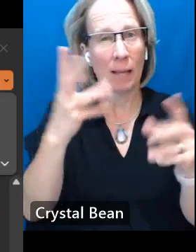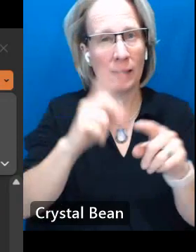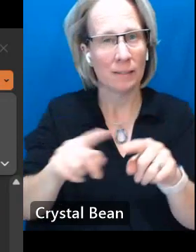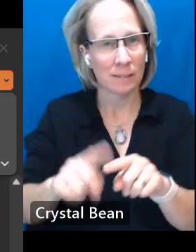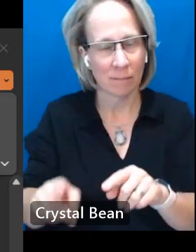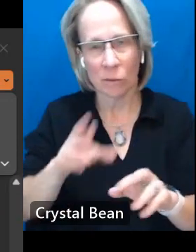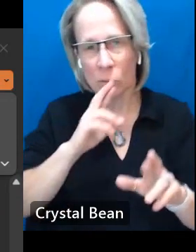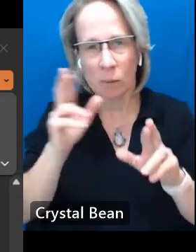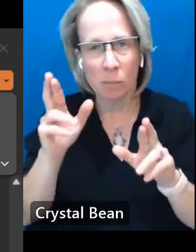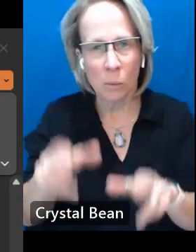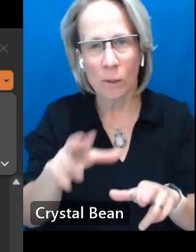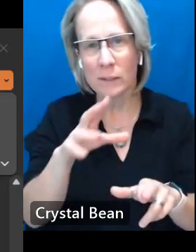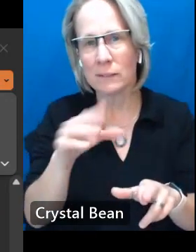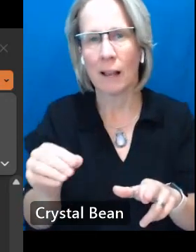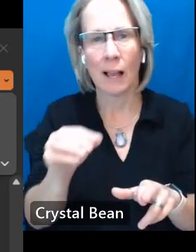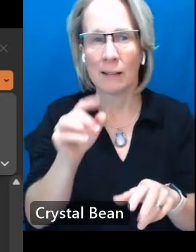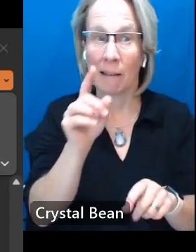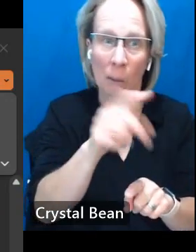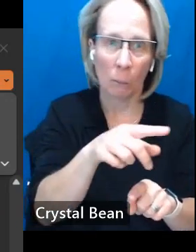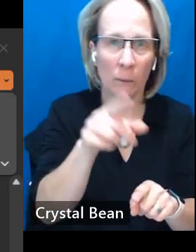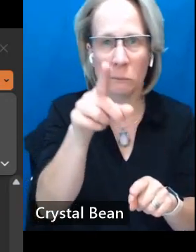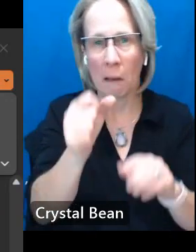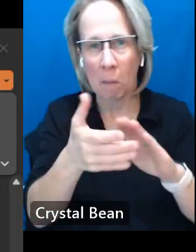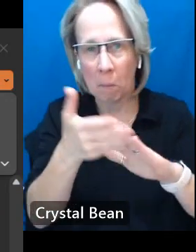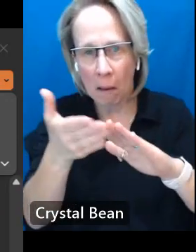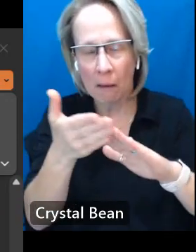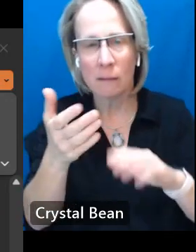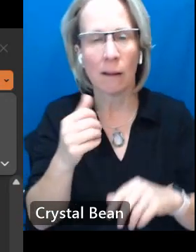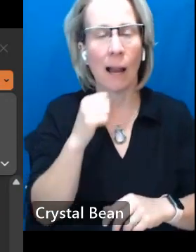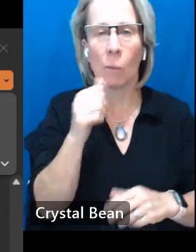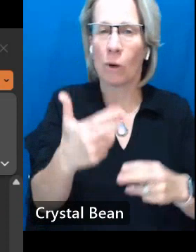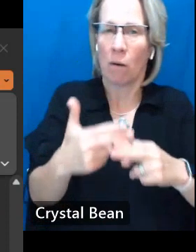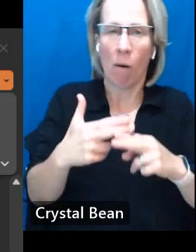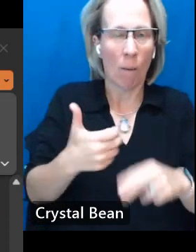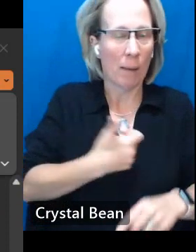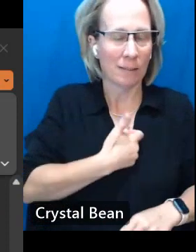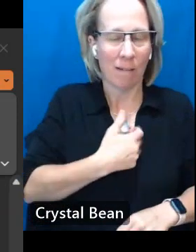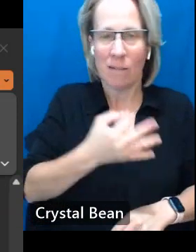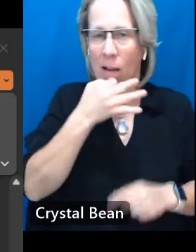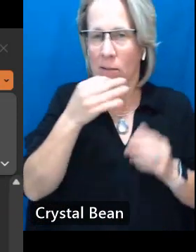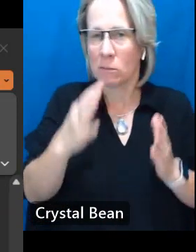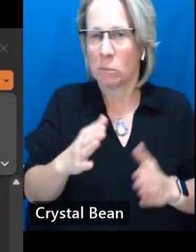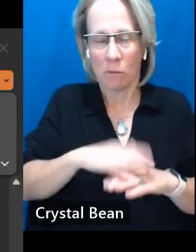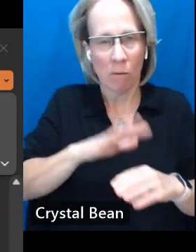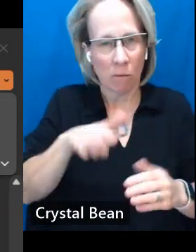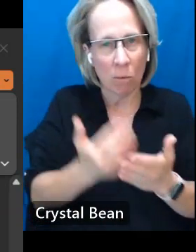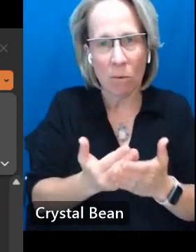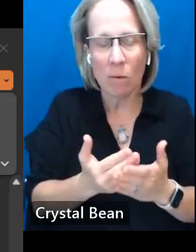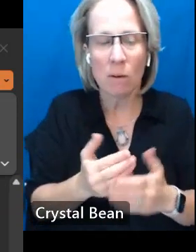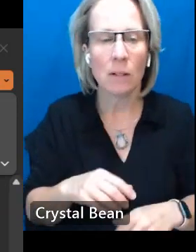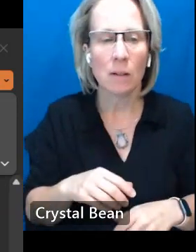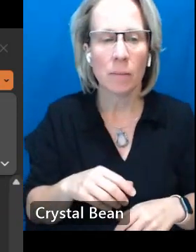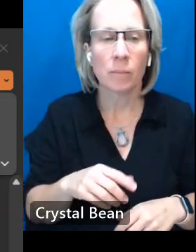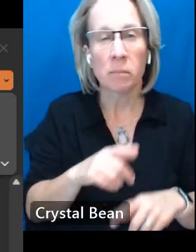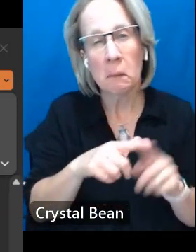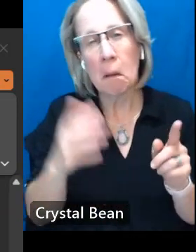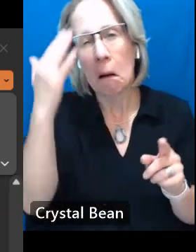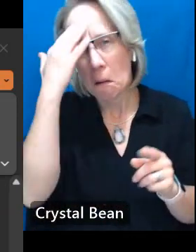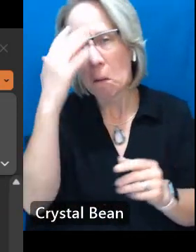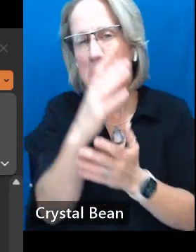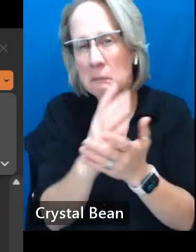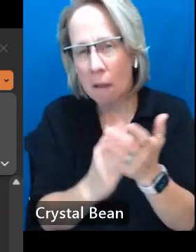stuff that you can run. I wouldn't even call myself an expert on all of them. I just, know a few that are especially